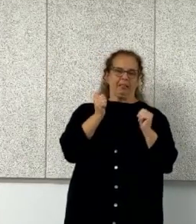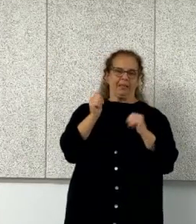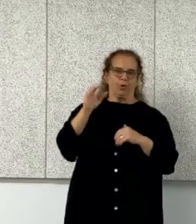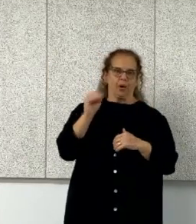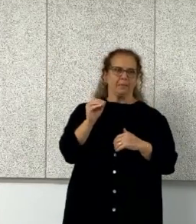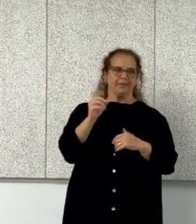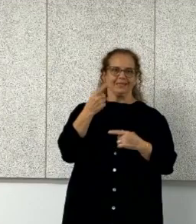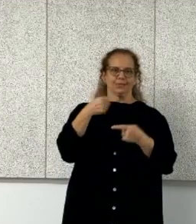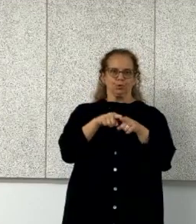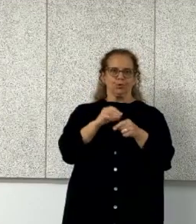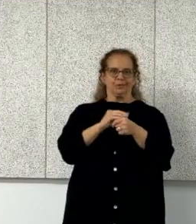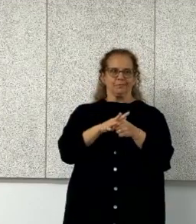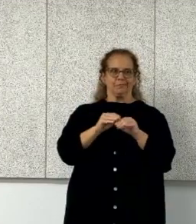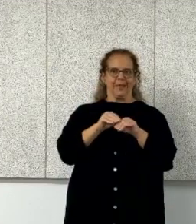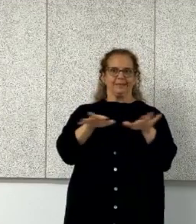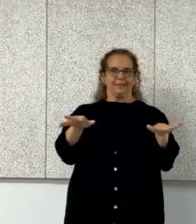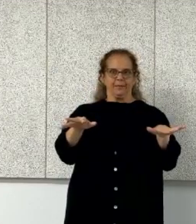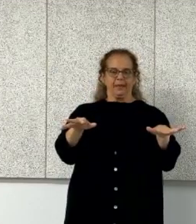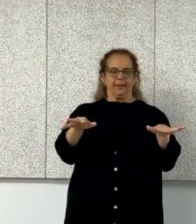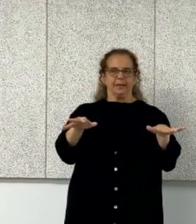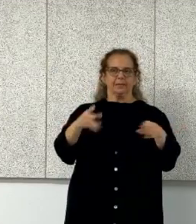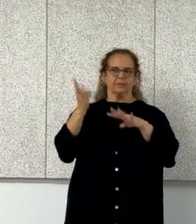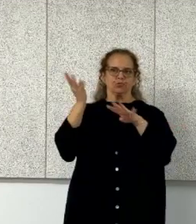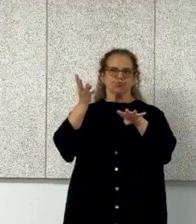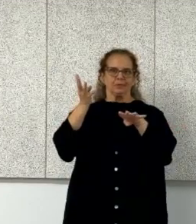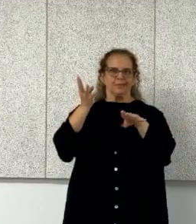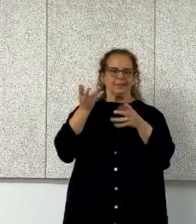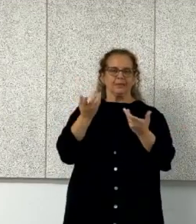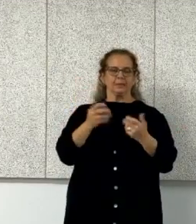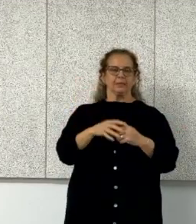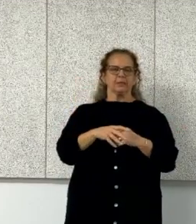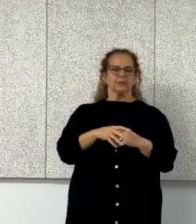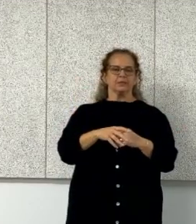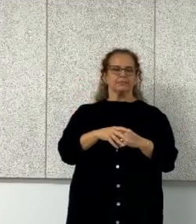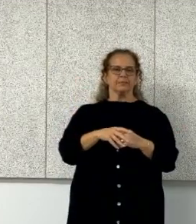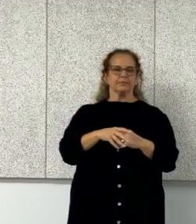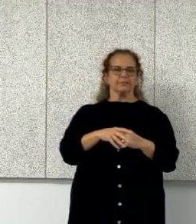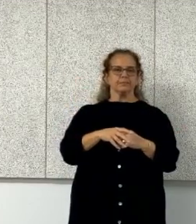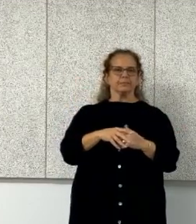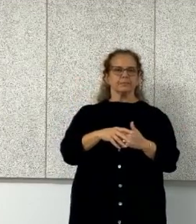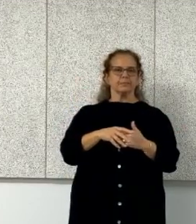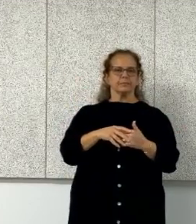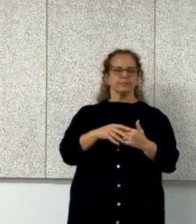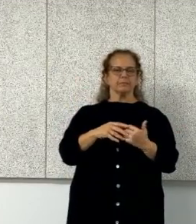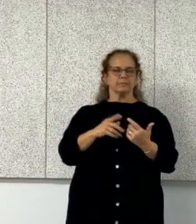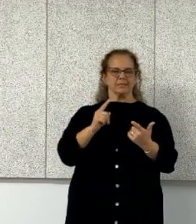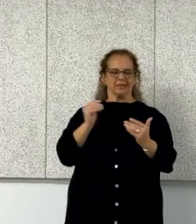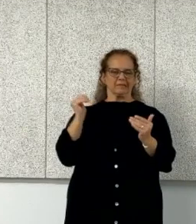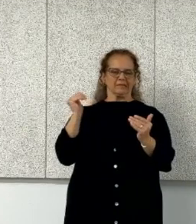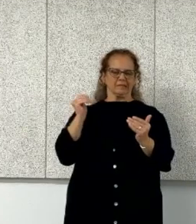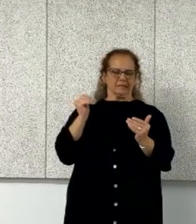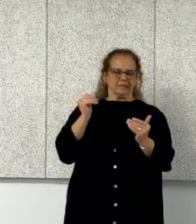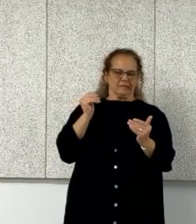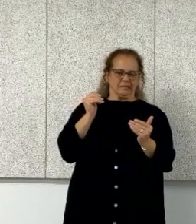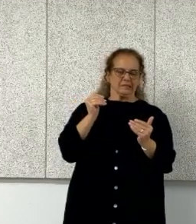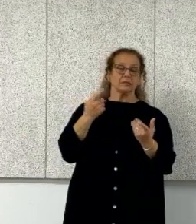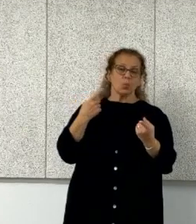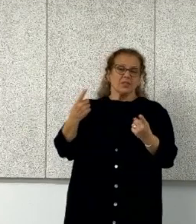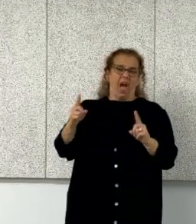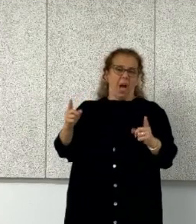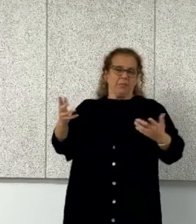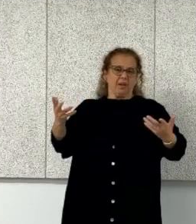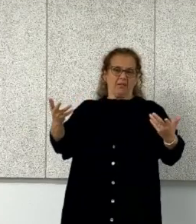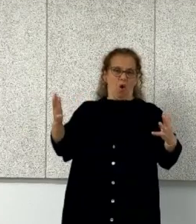moment. Luckily for Ars Nova, it was something that had been kind of in the works for a few years leading up to the pandemic, so it was easy to kind of flip